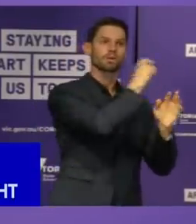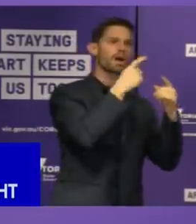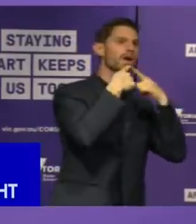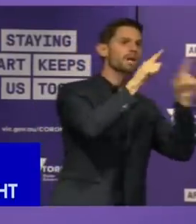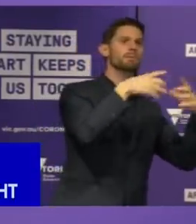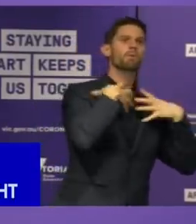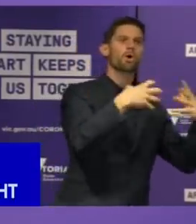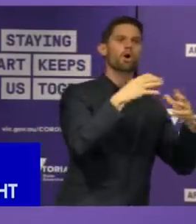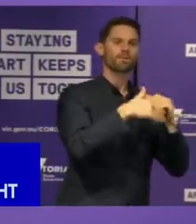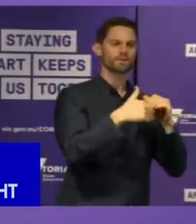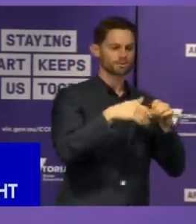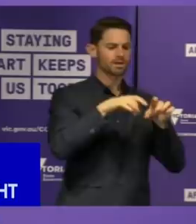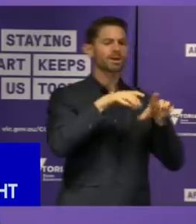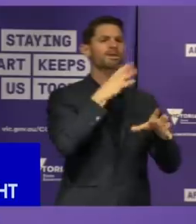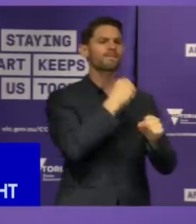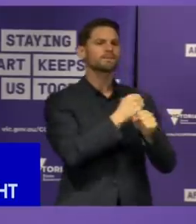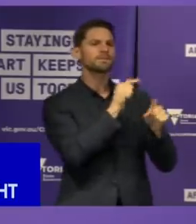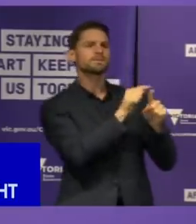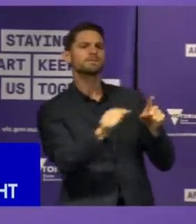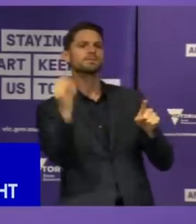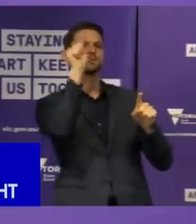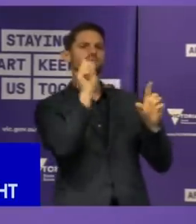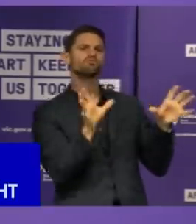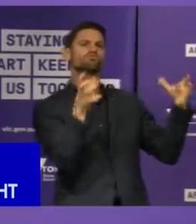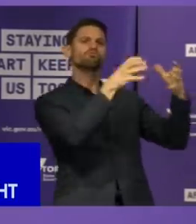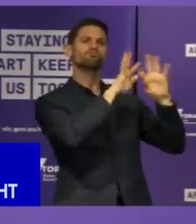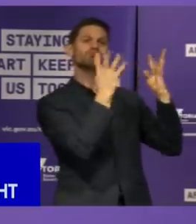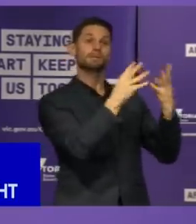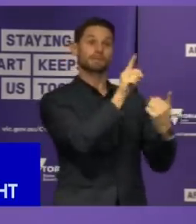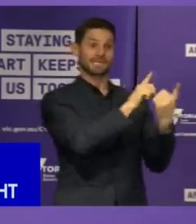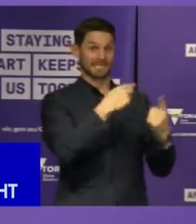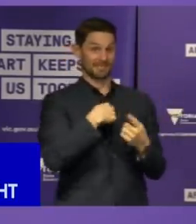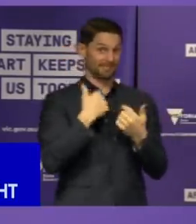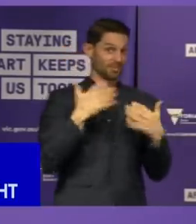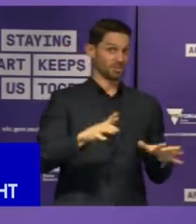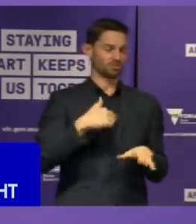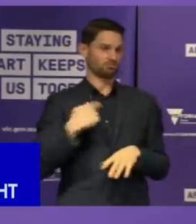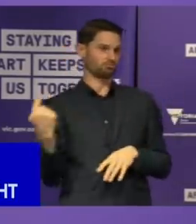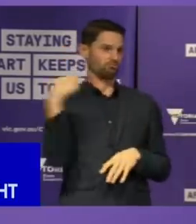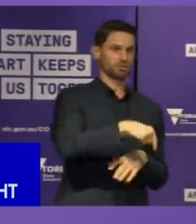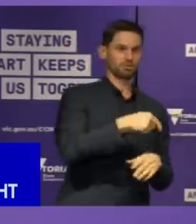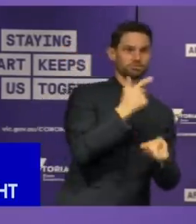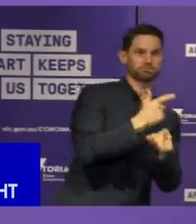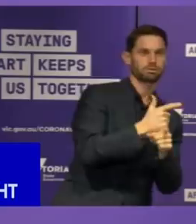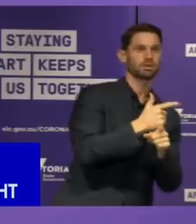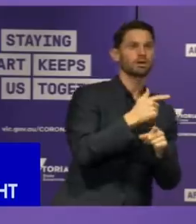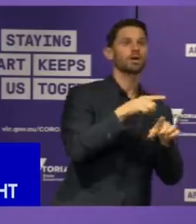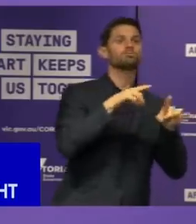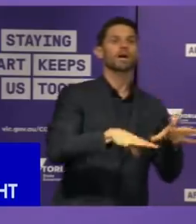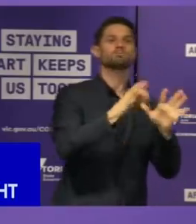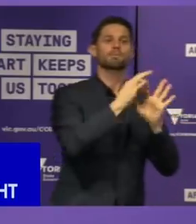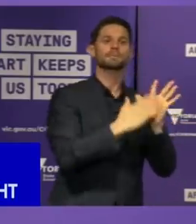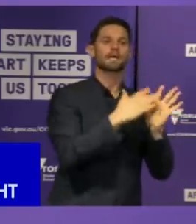But what I wanted to discuss today is part of our unique partnership with the Australian Defence Force, a long-standing partnership, one that has